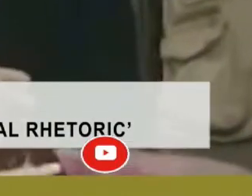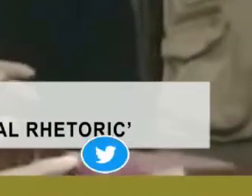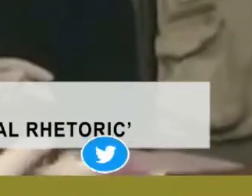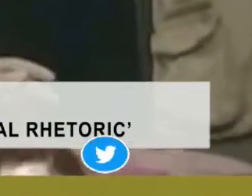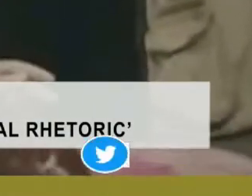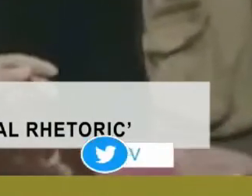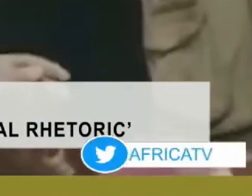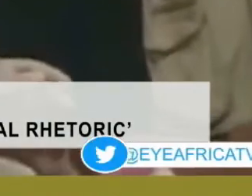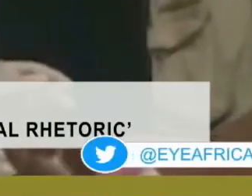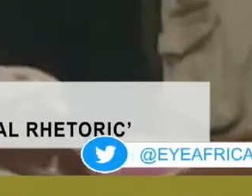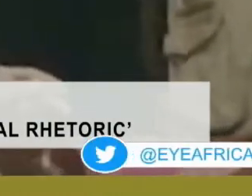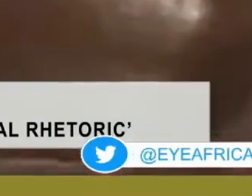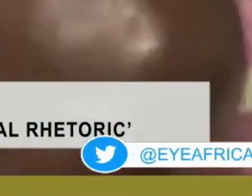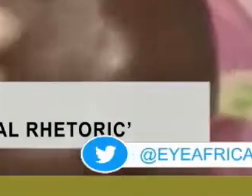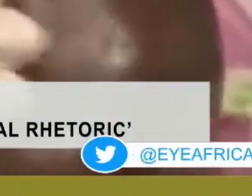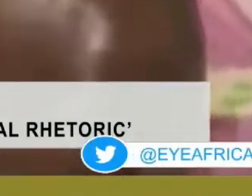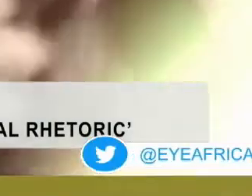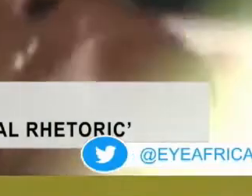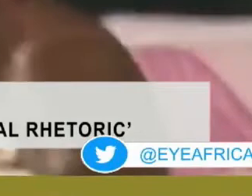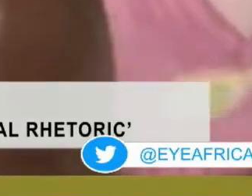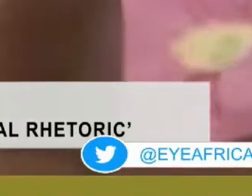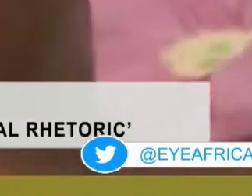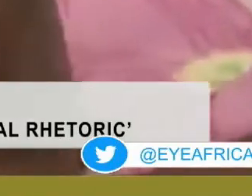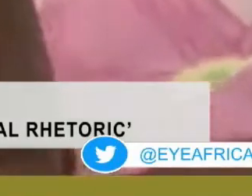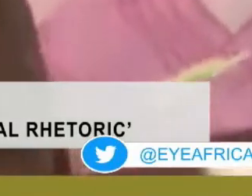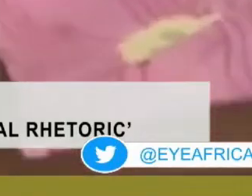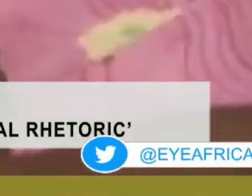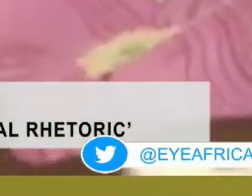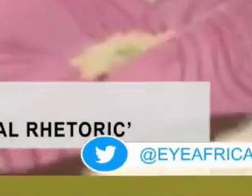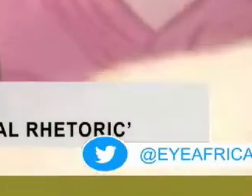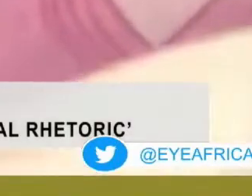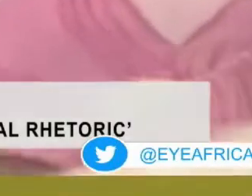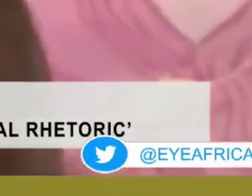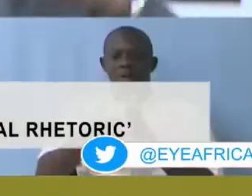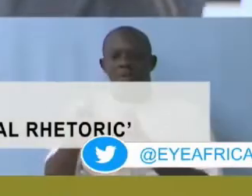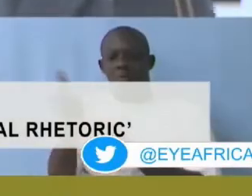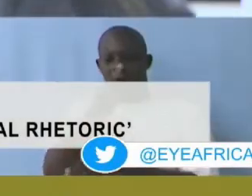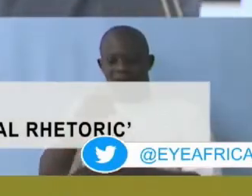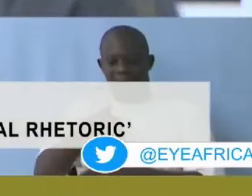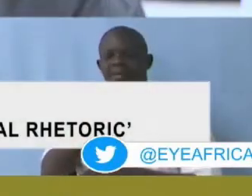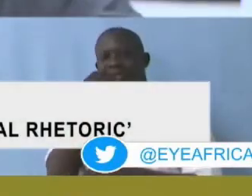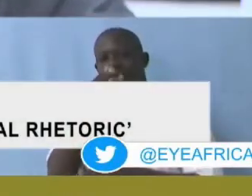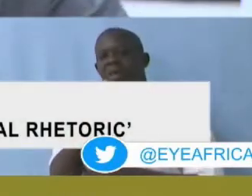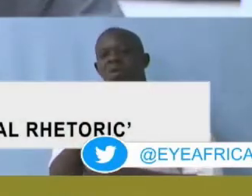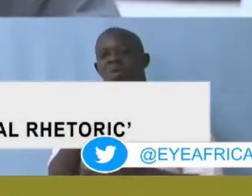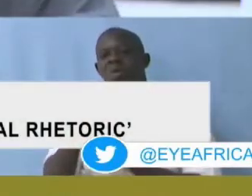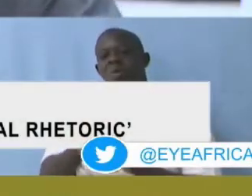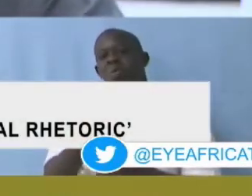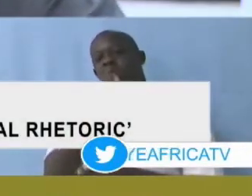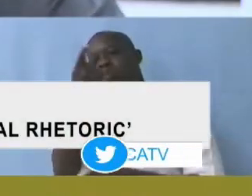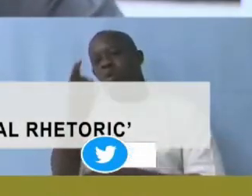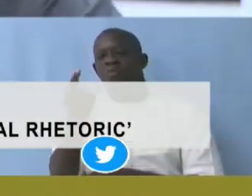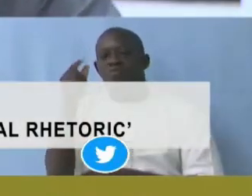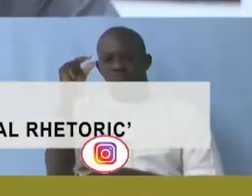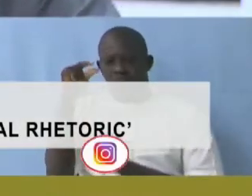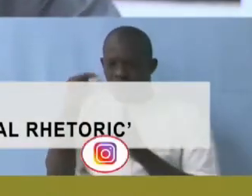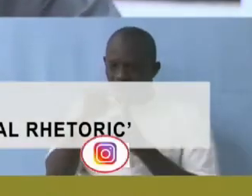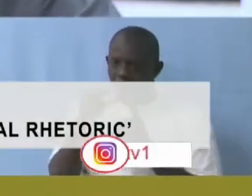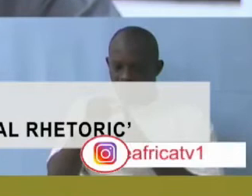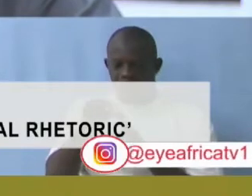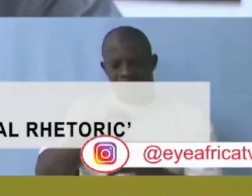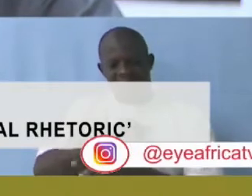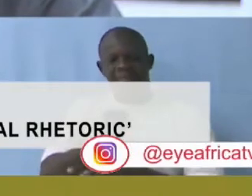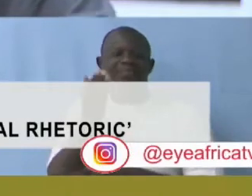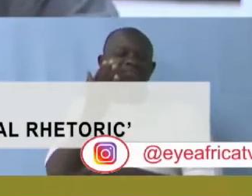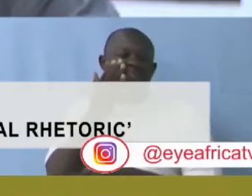clinic, that was when our worries became profound. Dr. Gay said he is of the belief